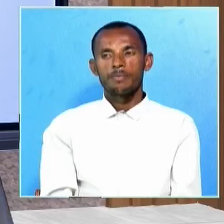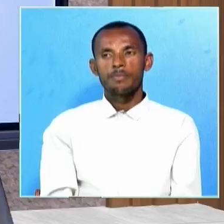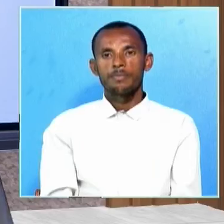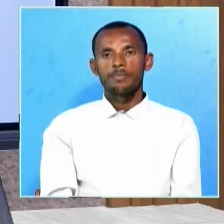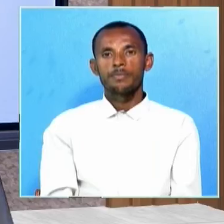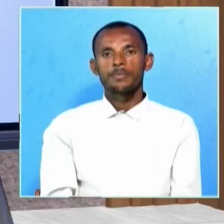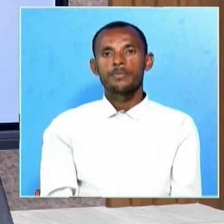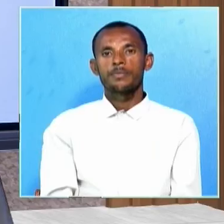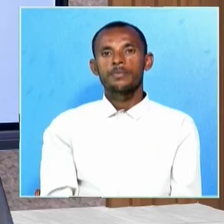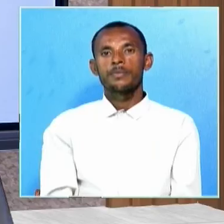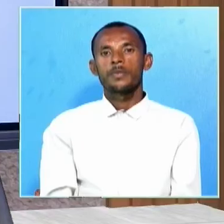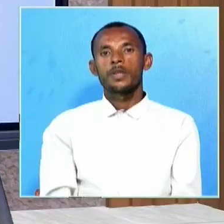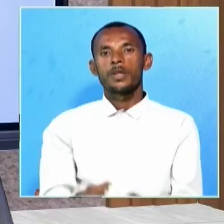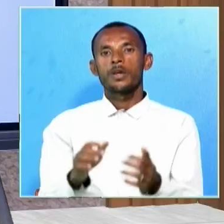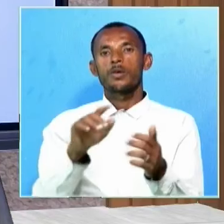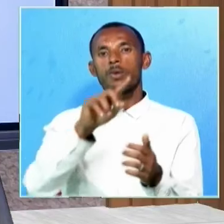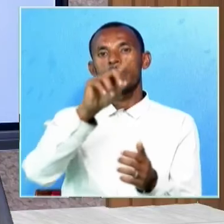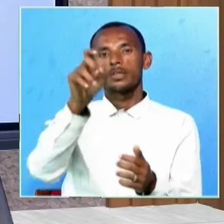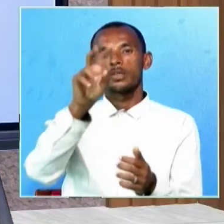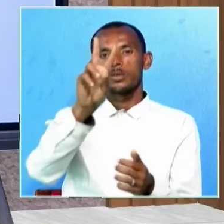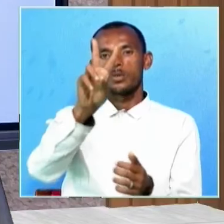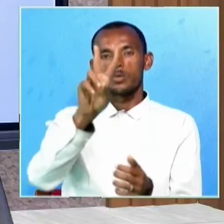The second question.